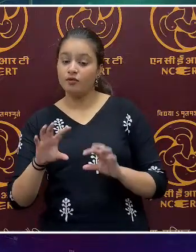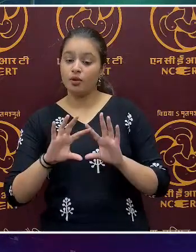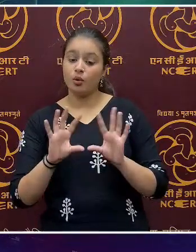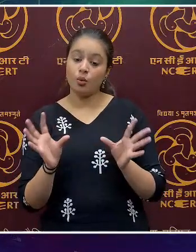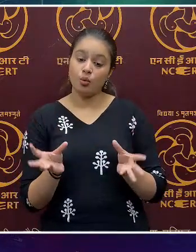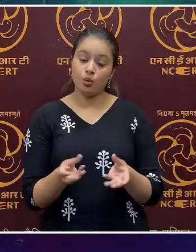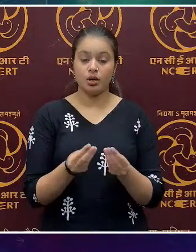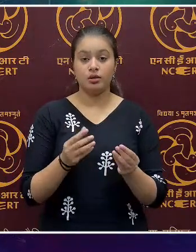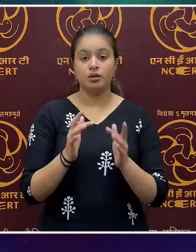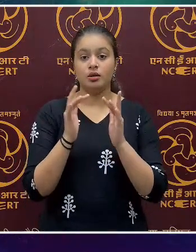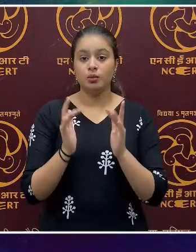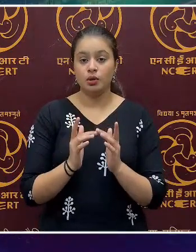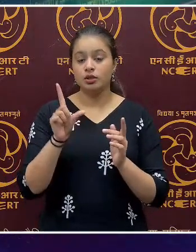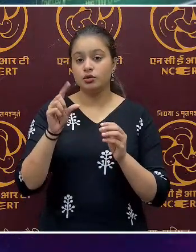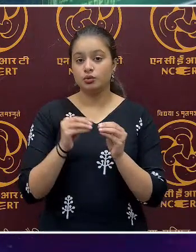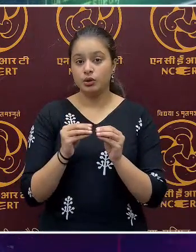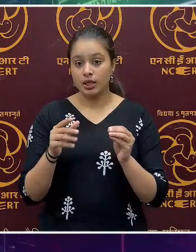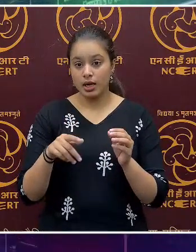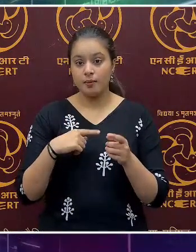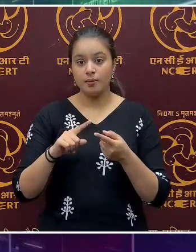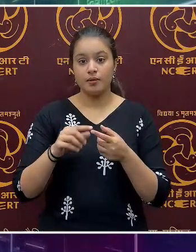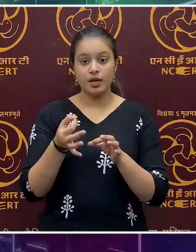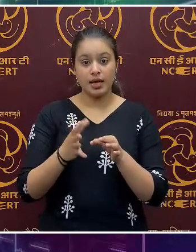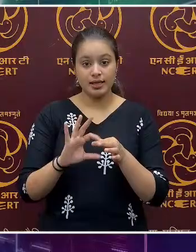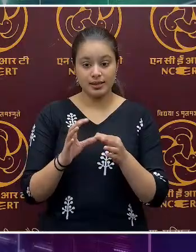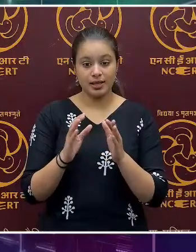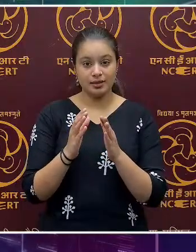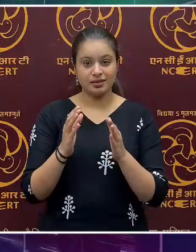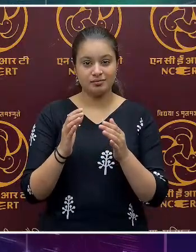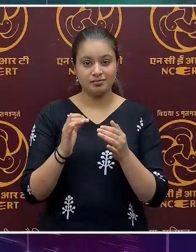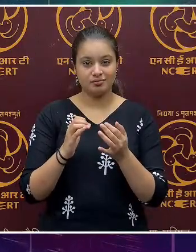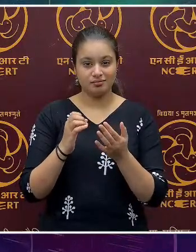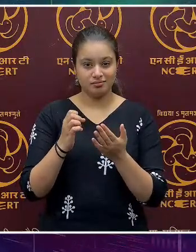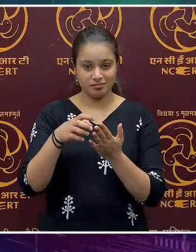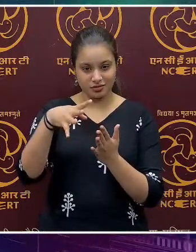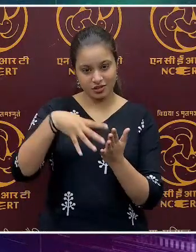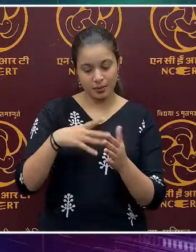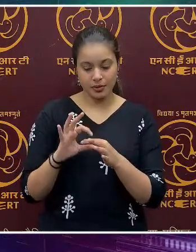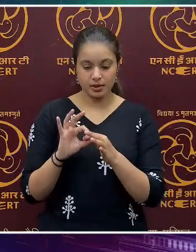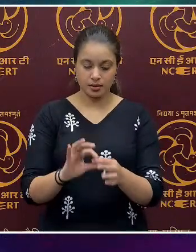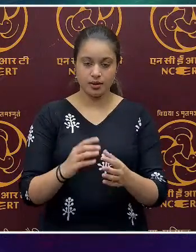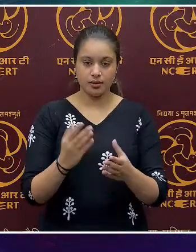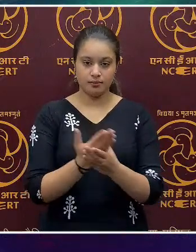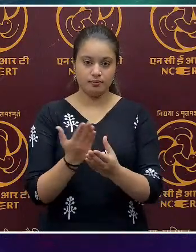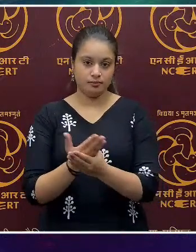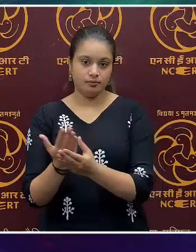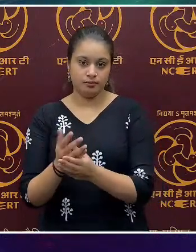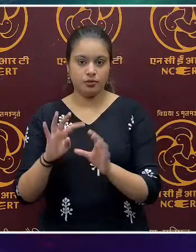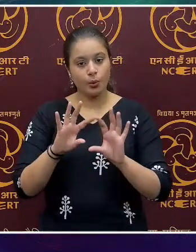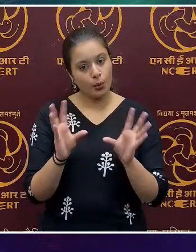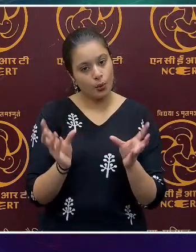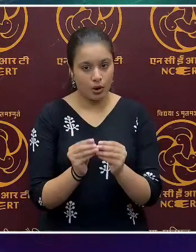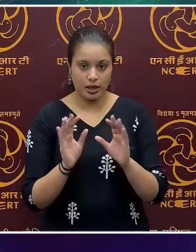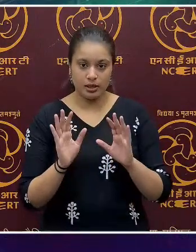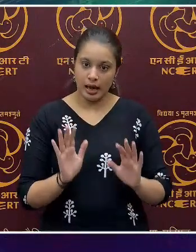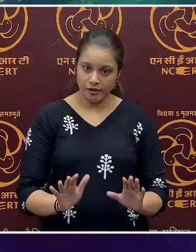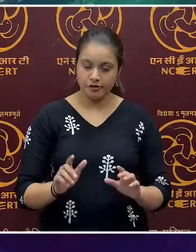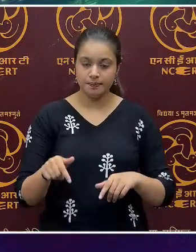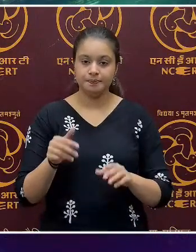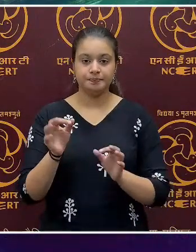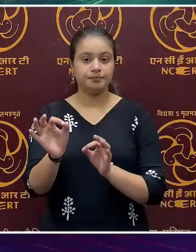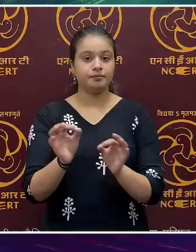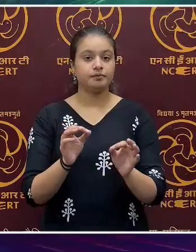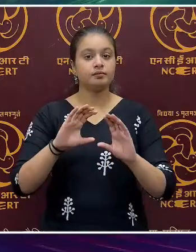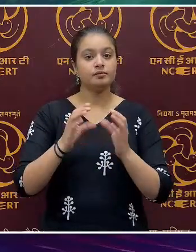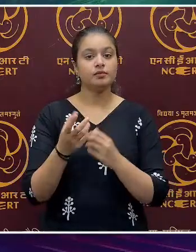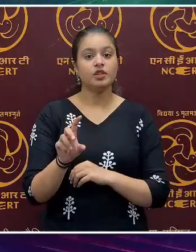virtual labs according to the NCERT syllabus is stored in this portal. So right now I am explaining